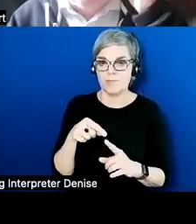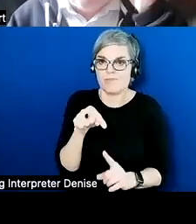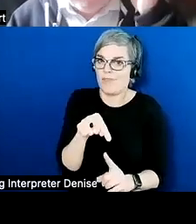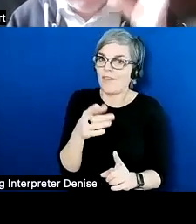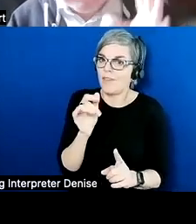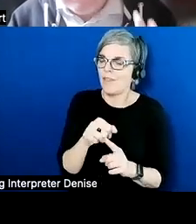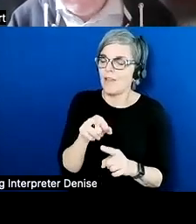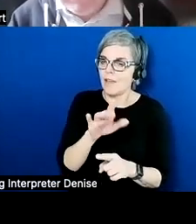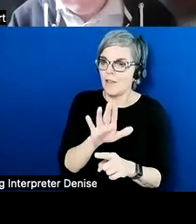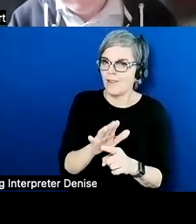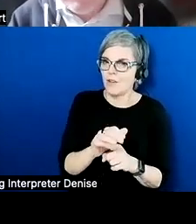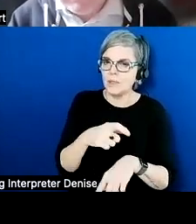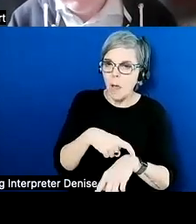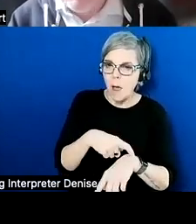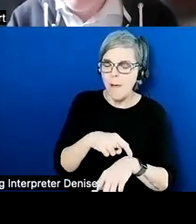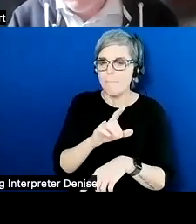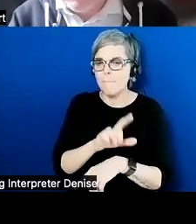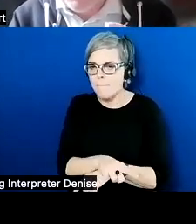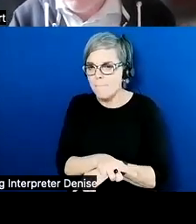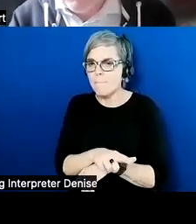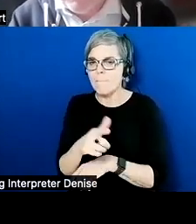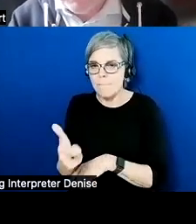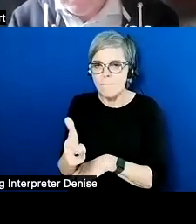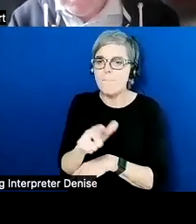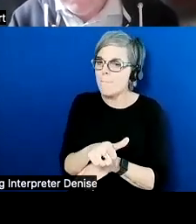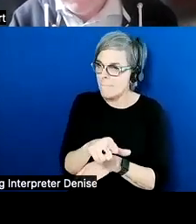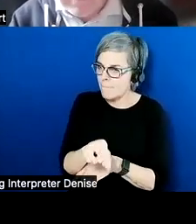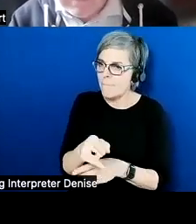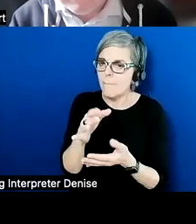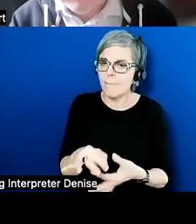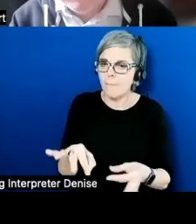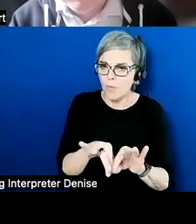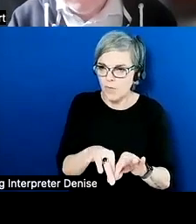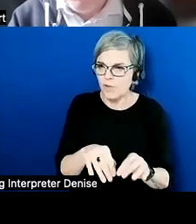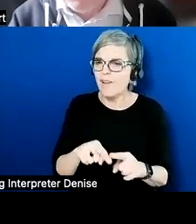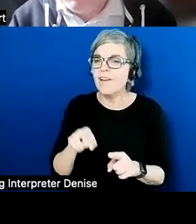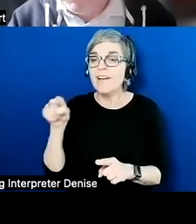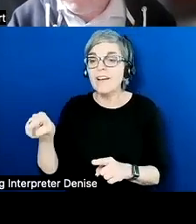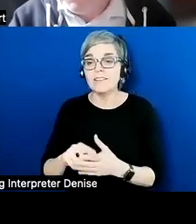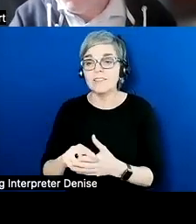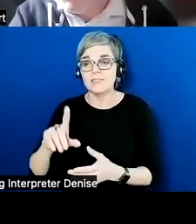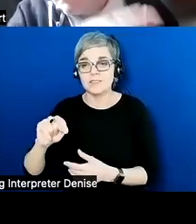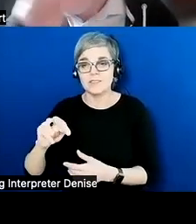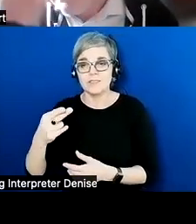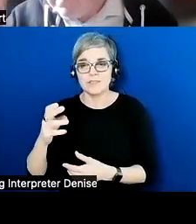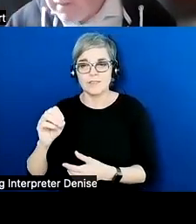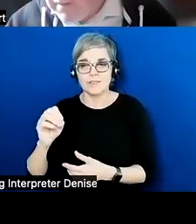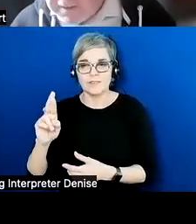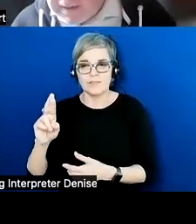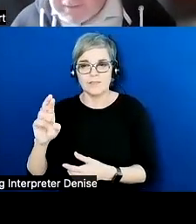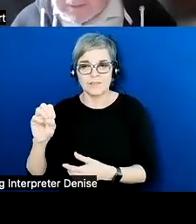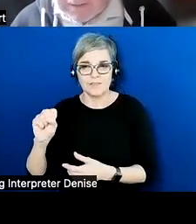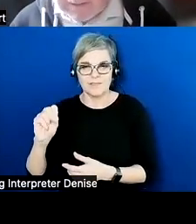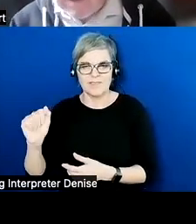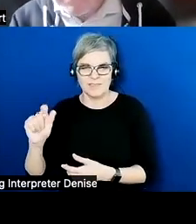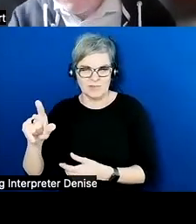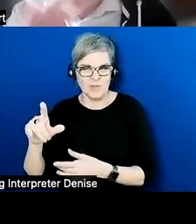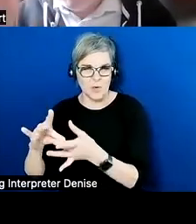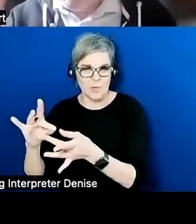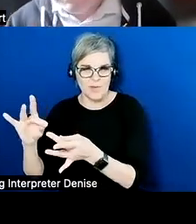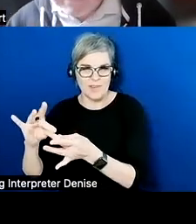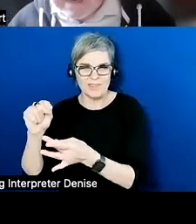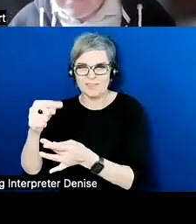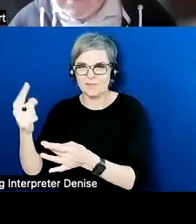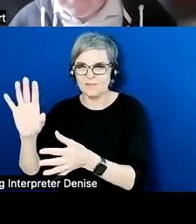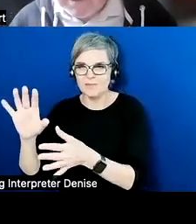the comment that Teresa had made about the use of her hands, because we're going to do another analysis